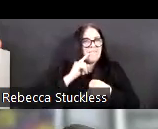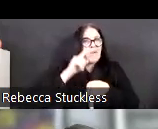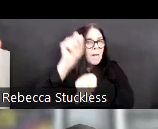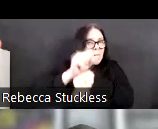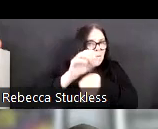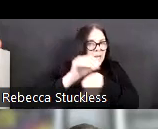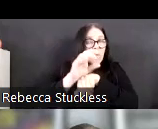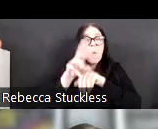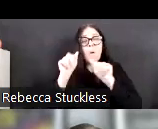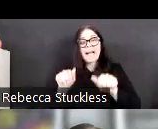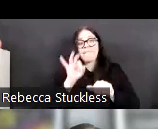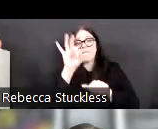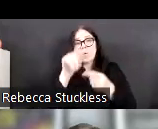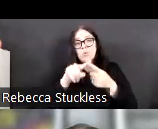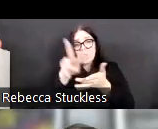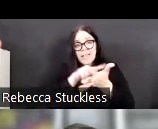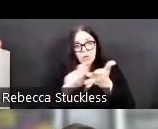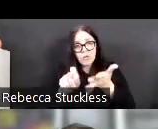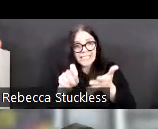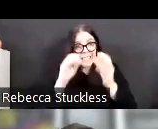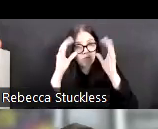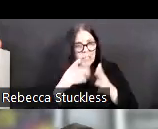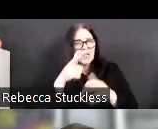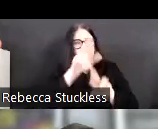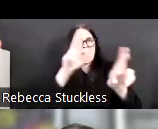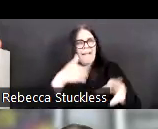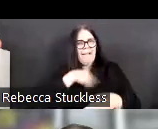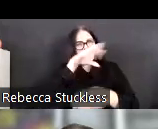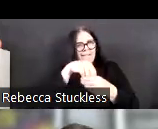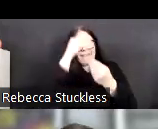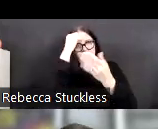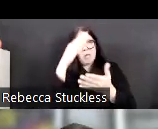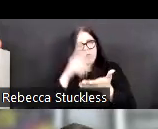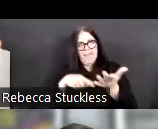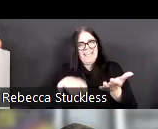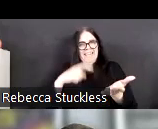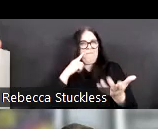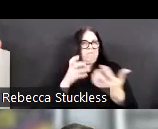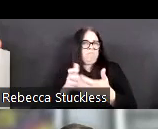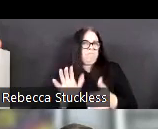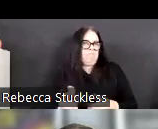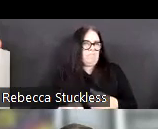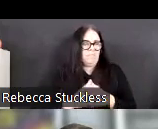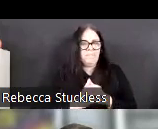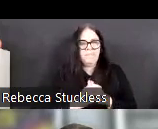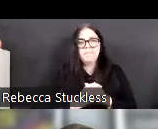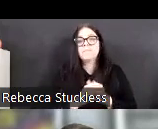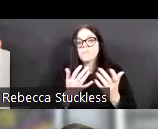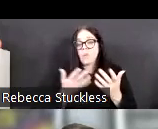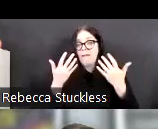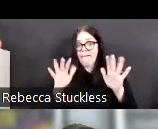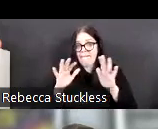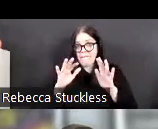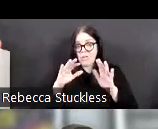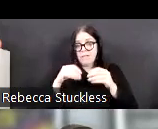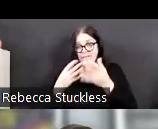a literacy instructor, they would have all the information that they would need to do that. So once they've completed their activity